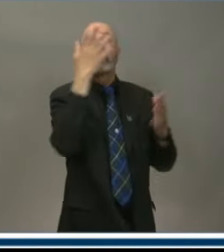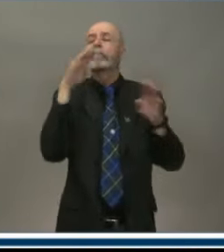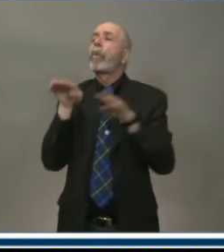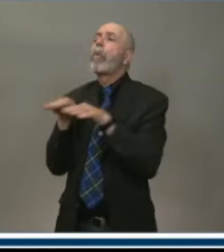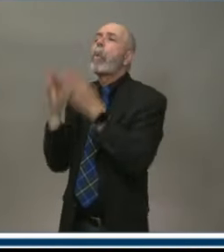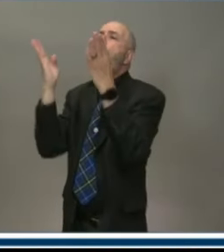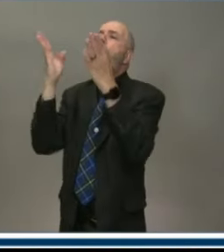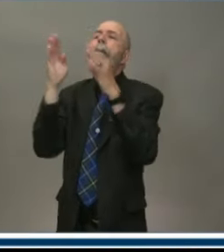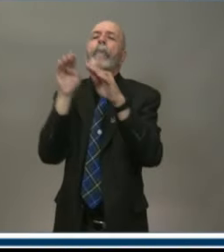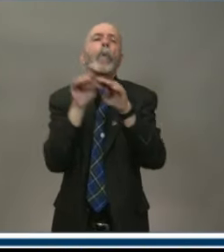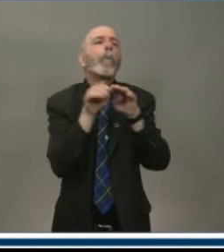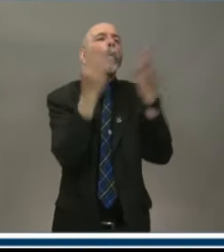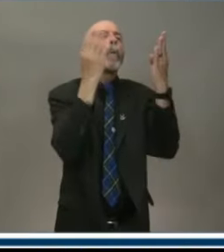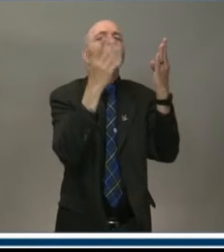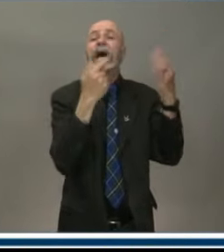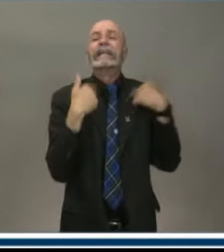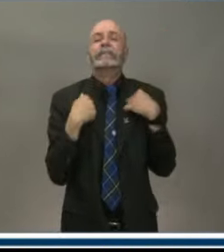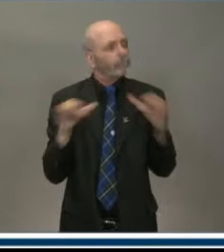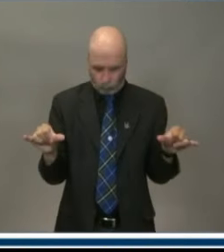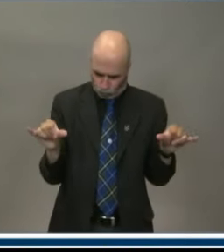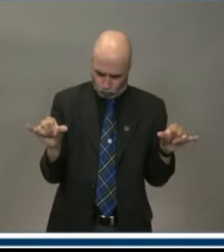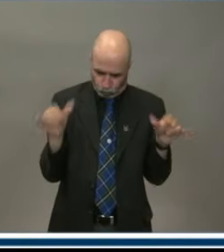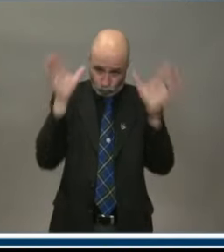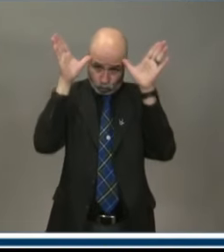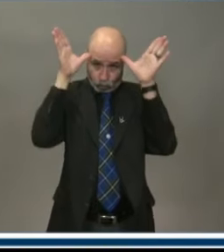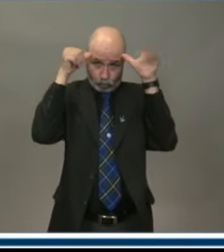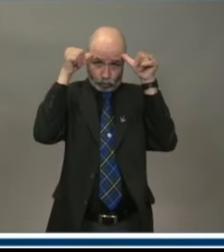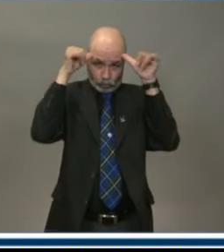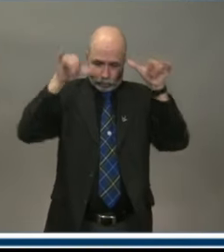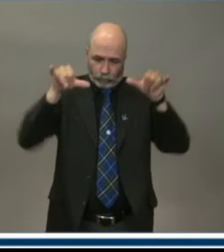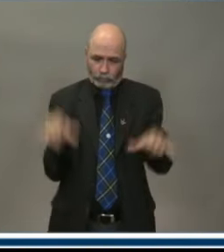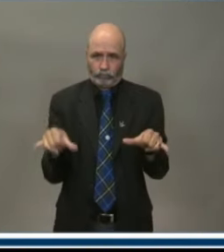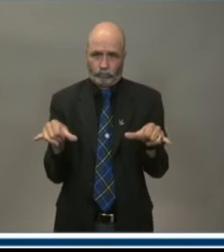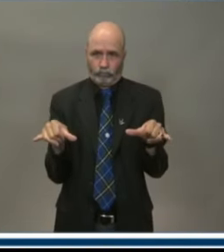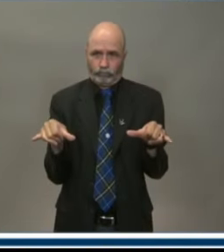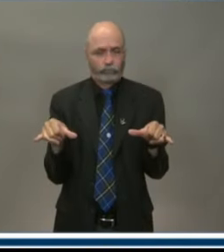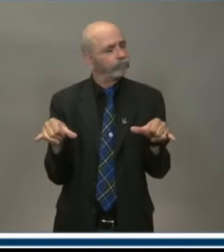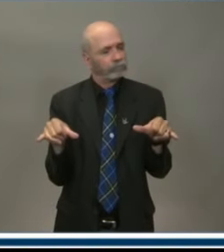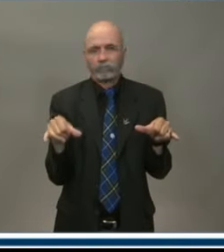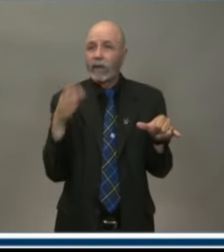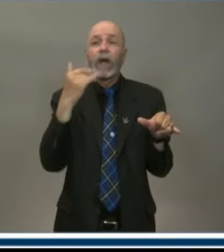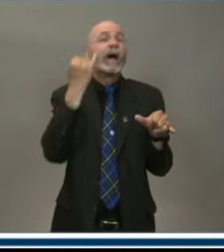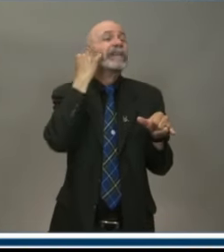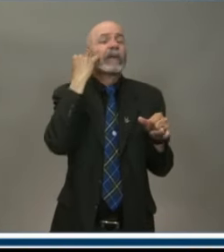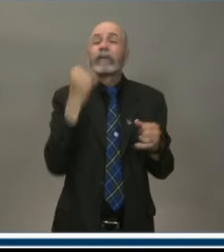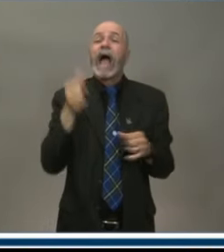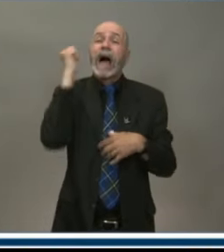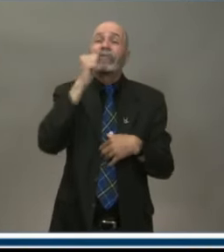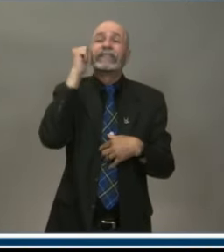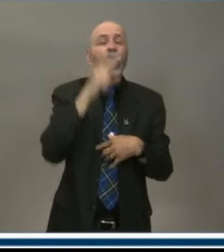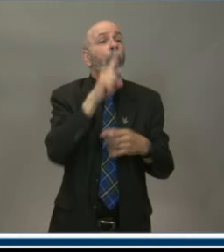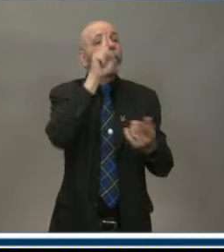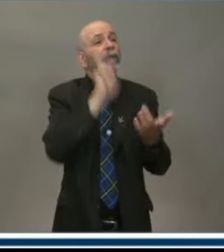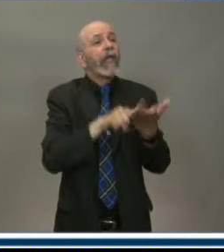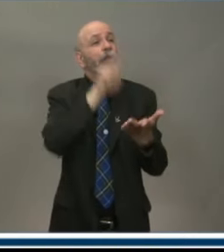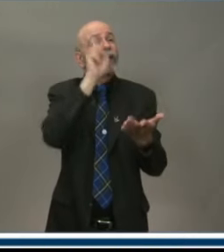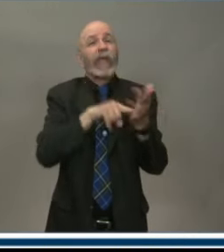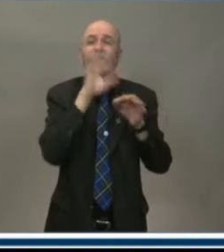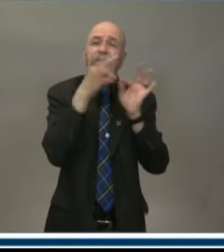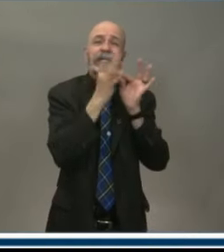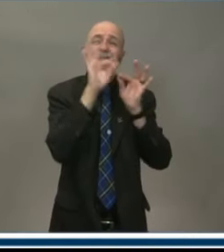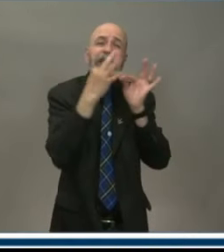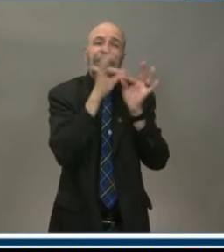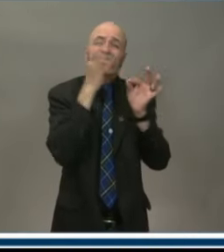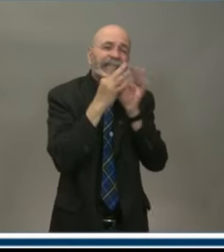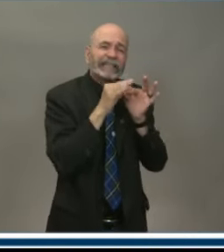still testing about 1,000 people a day, and as a result, we are capturing and isolating COVID-19. But we need your help